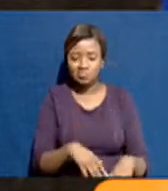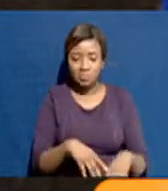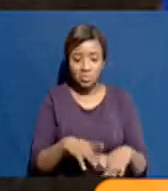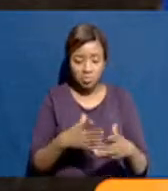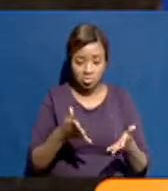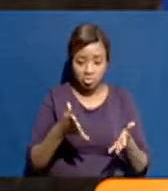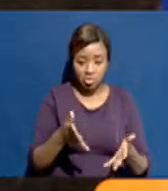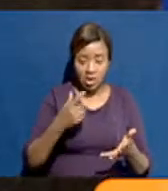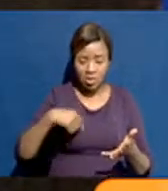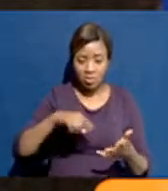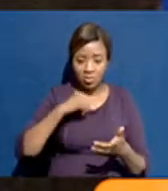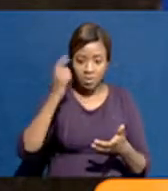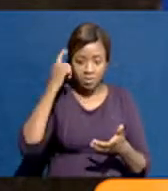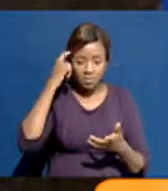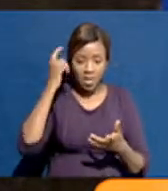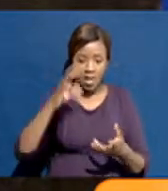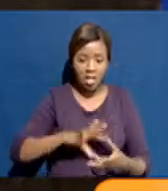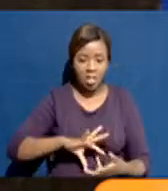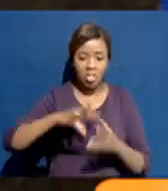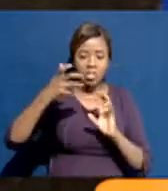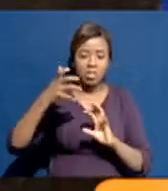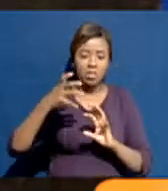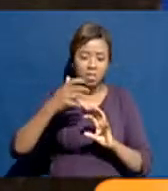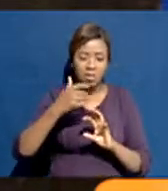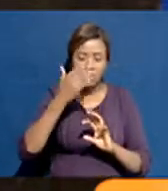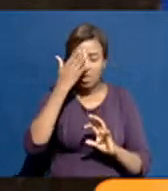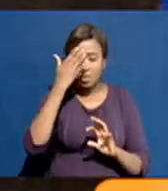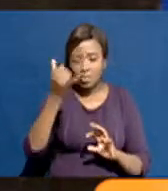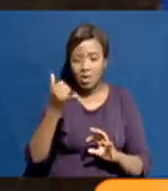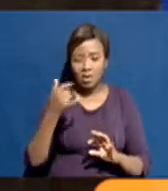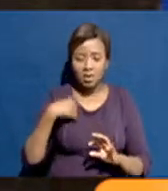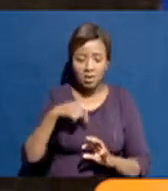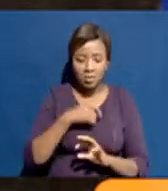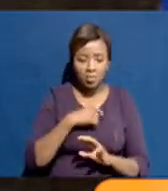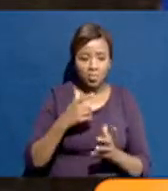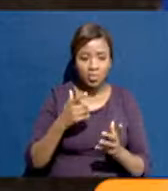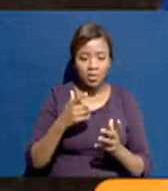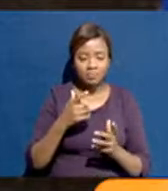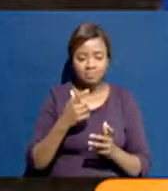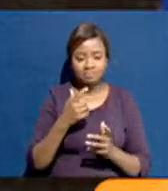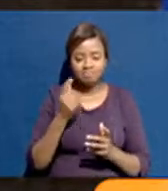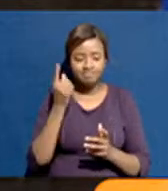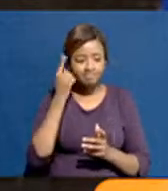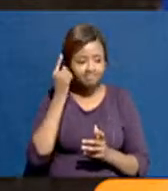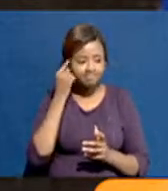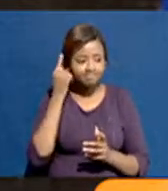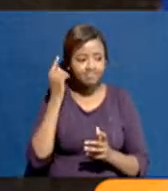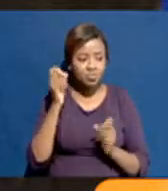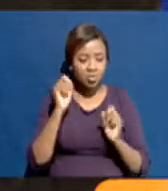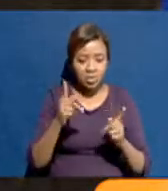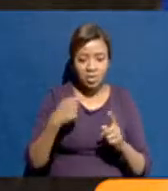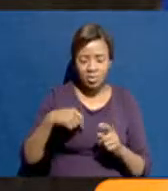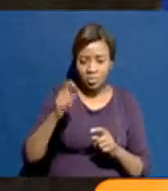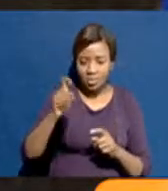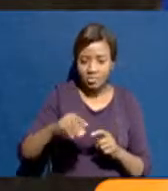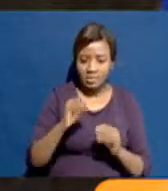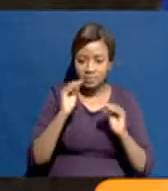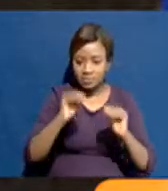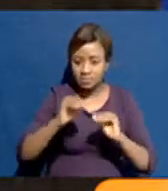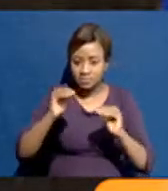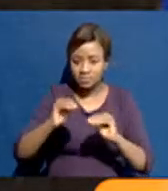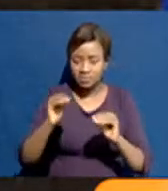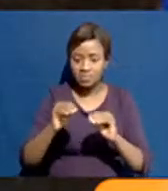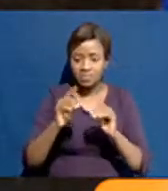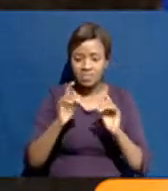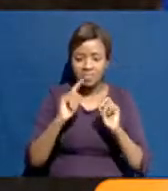a comical situation, because we then, all of a sudden say we must teach. But then when we say, let's start teaching, we